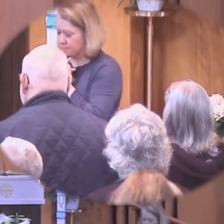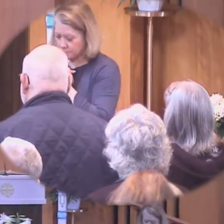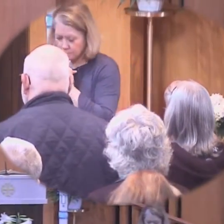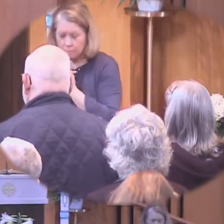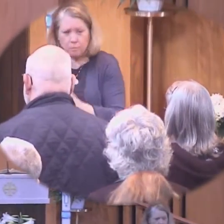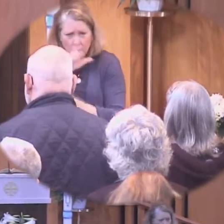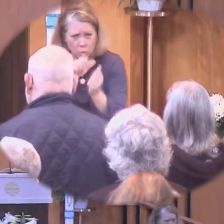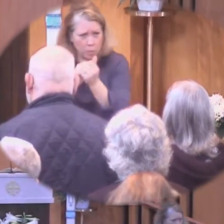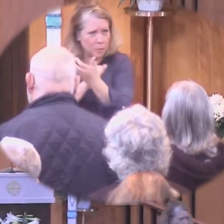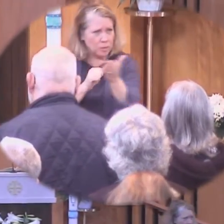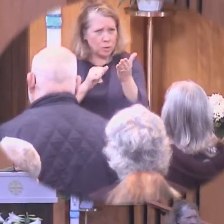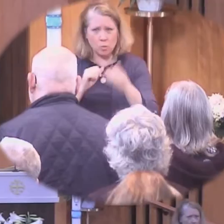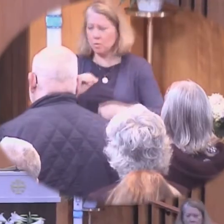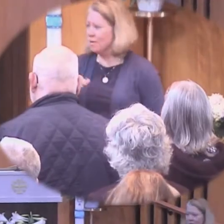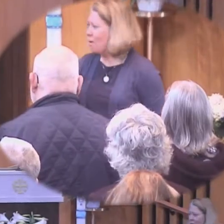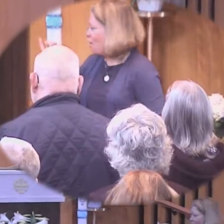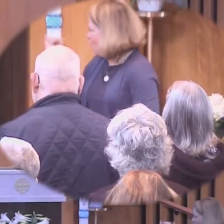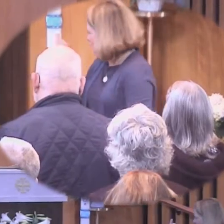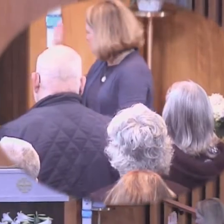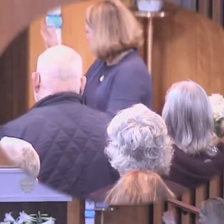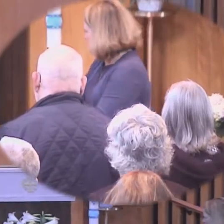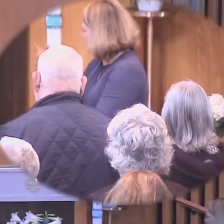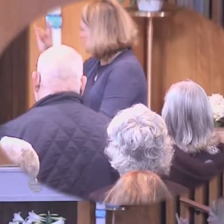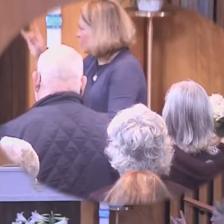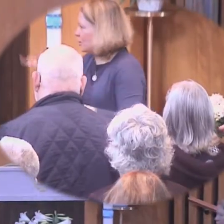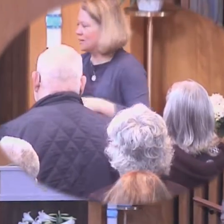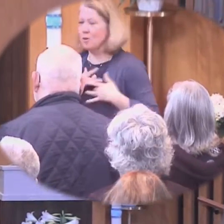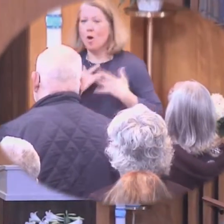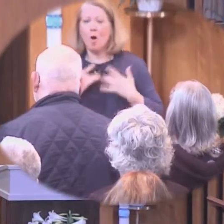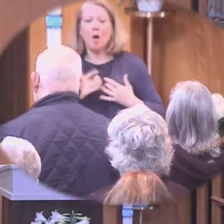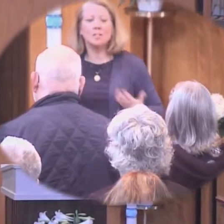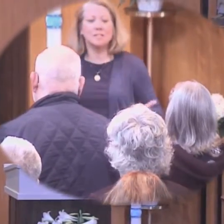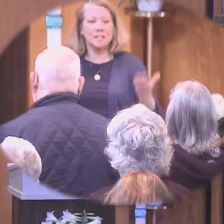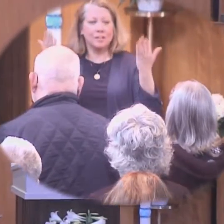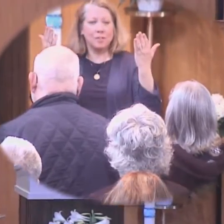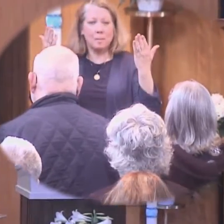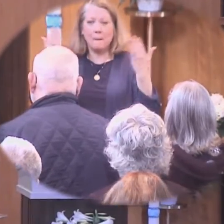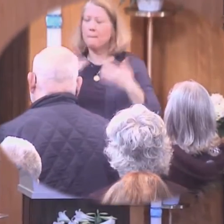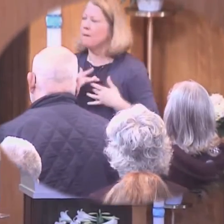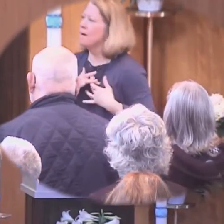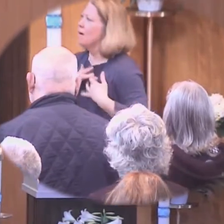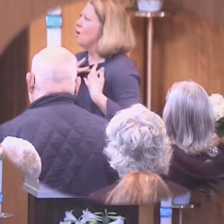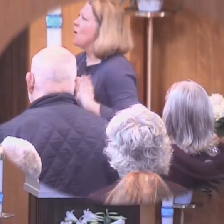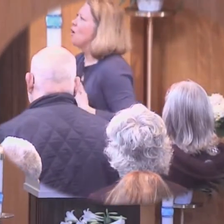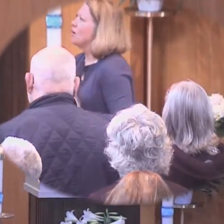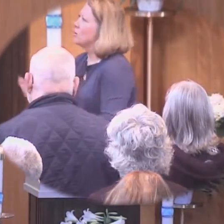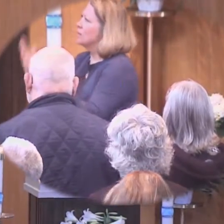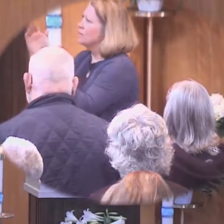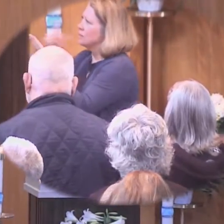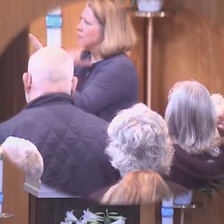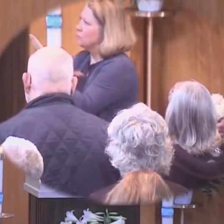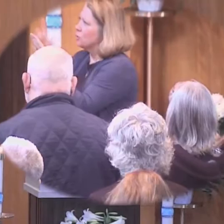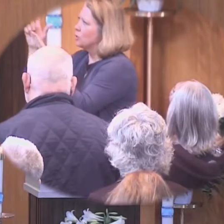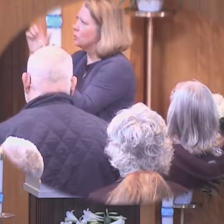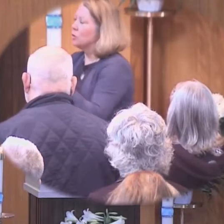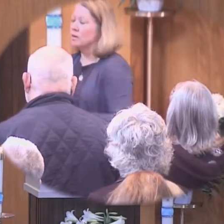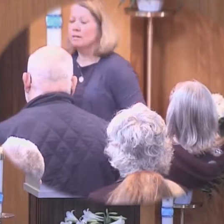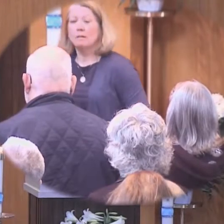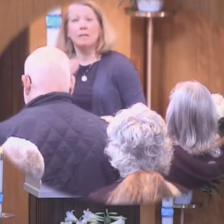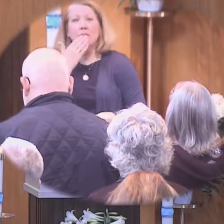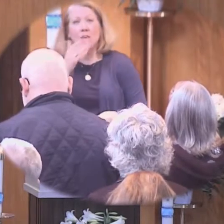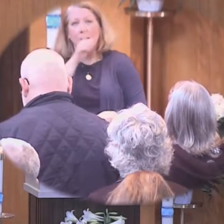Amen. The Lord be with you. And with your spirit. Lift up your hearts. We lift them up to the Lord. Let us give thanks to the Lord our